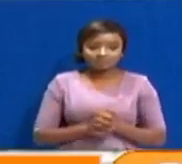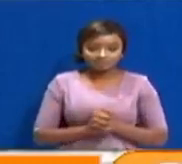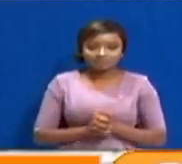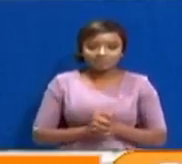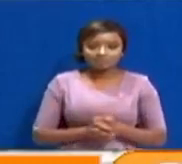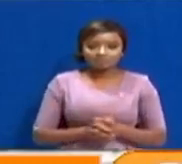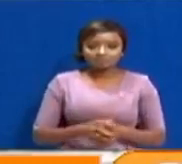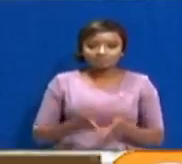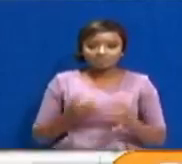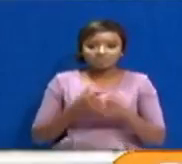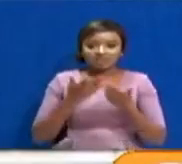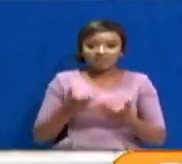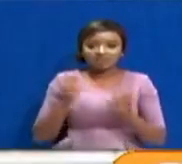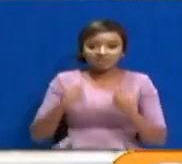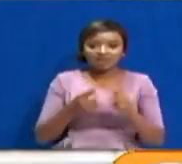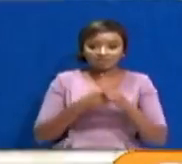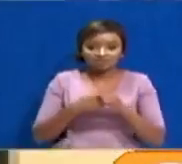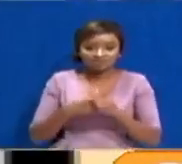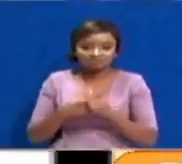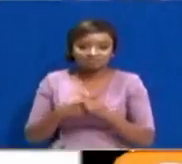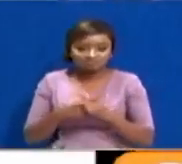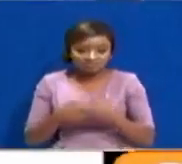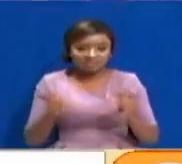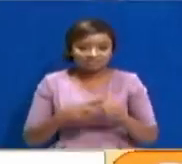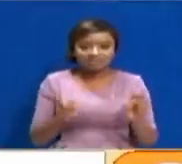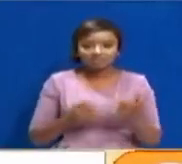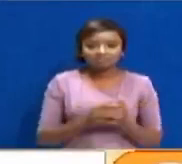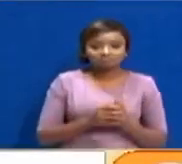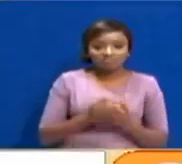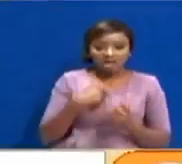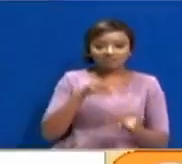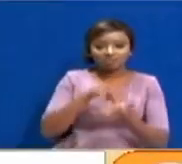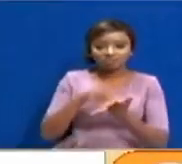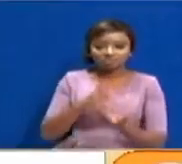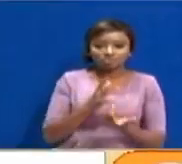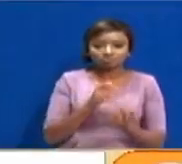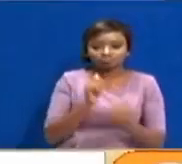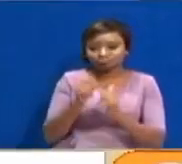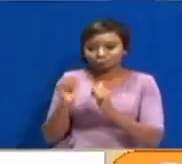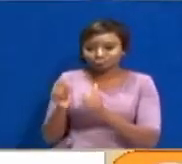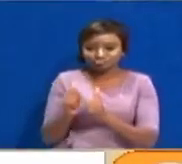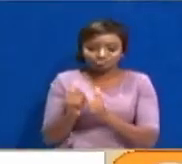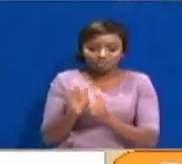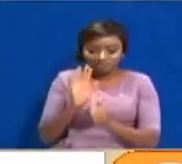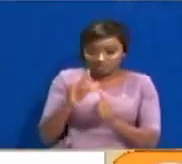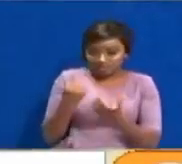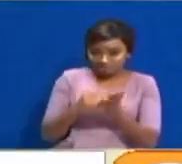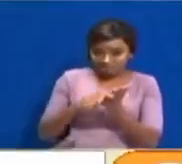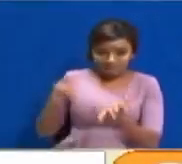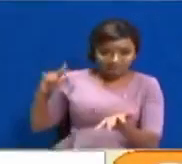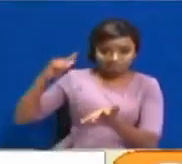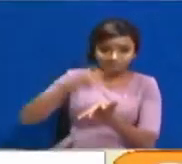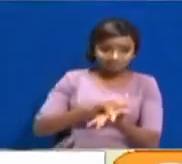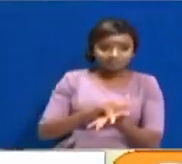begin to reactivate the plans that we had. We're in the unique position that Uganda Airlines was a startup and is